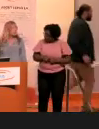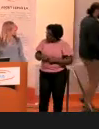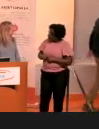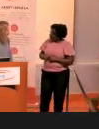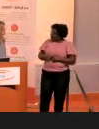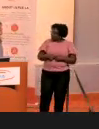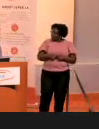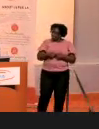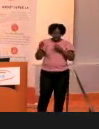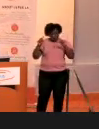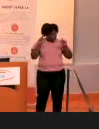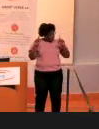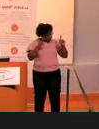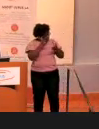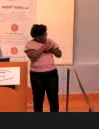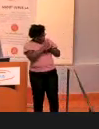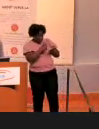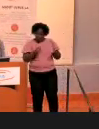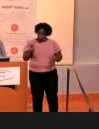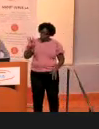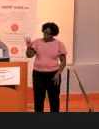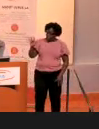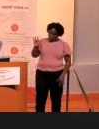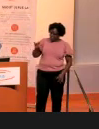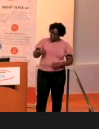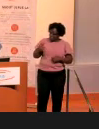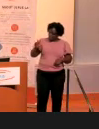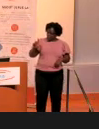then you'll pull my slides up. Click. Oh, click.